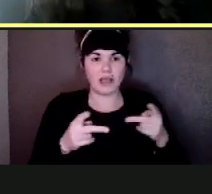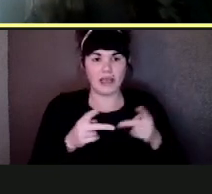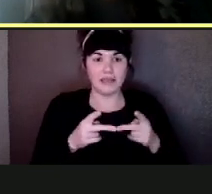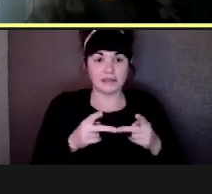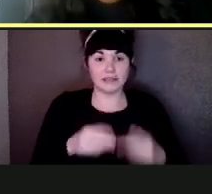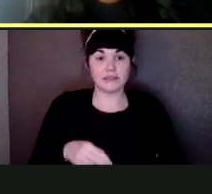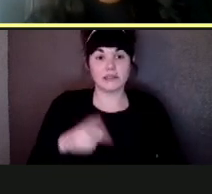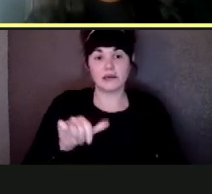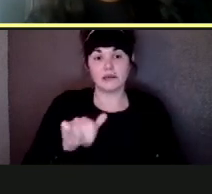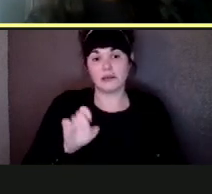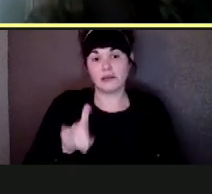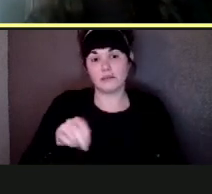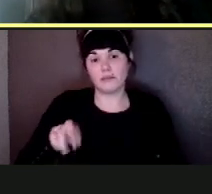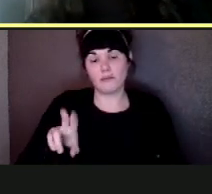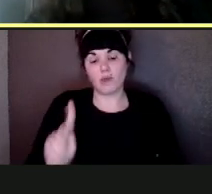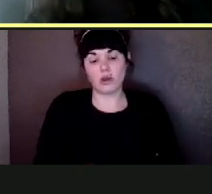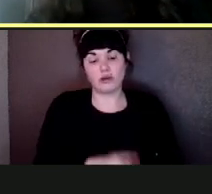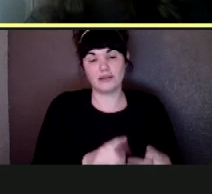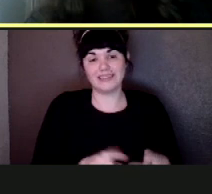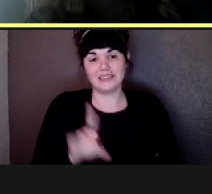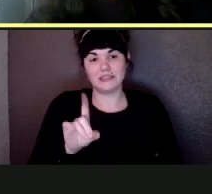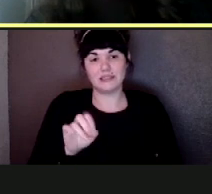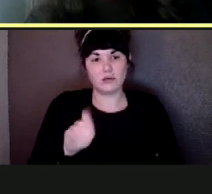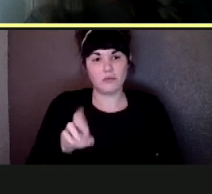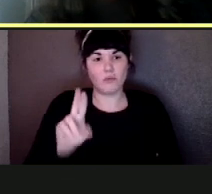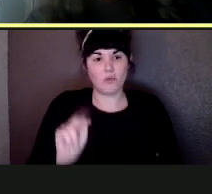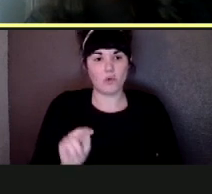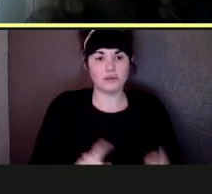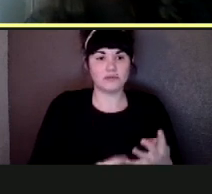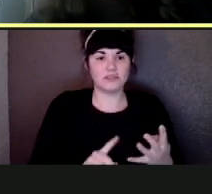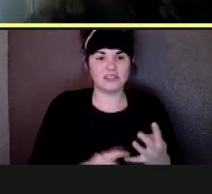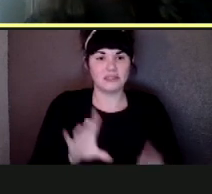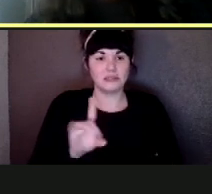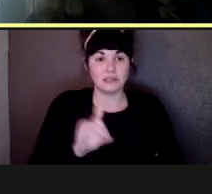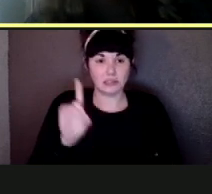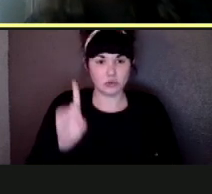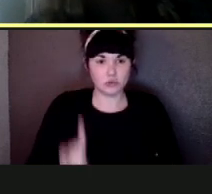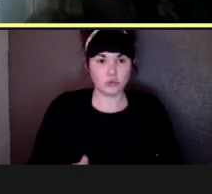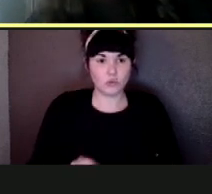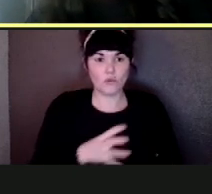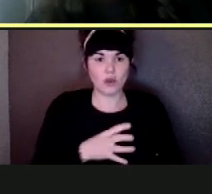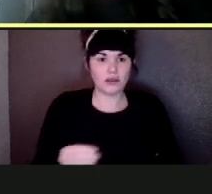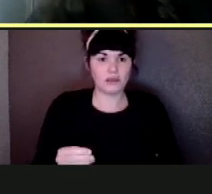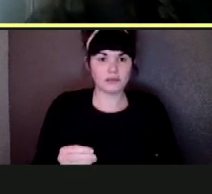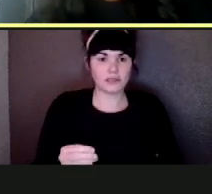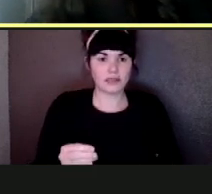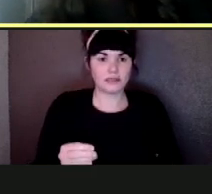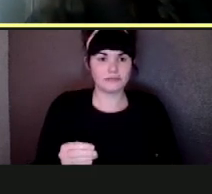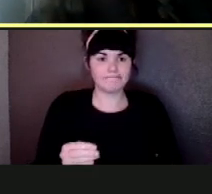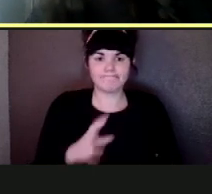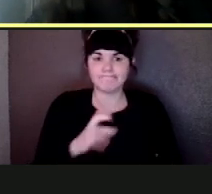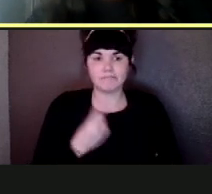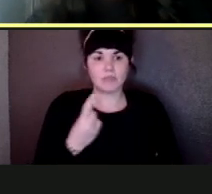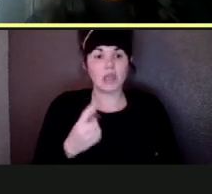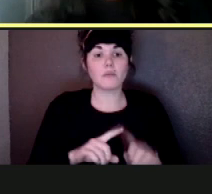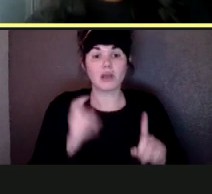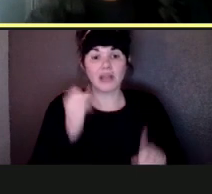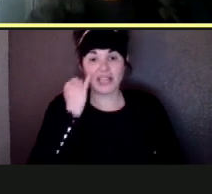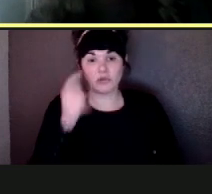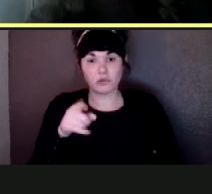and also in Detroit. Um, so if you're interested in any food distributions, you can visit any one of those sites, and it's a